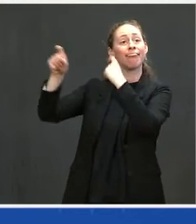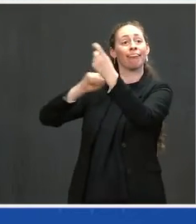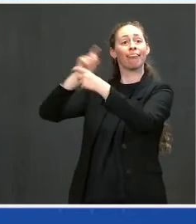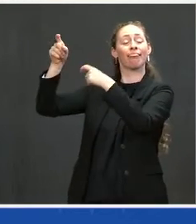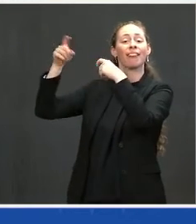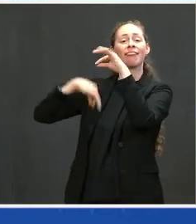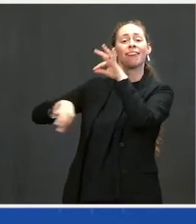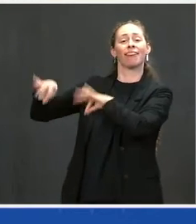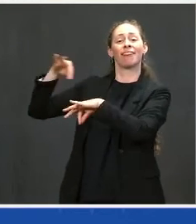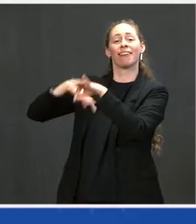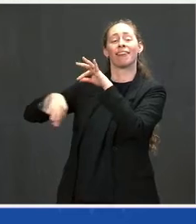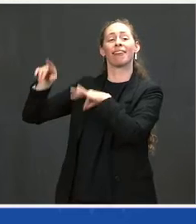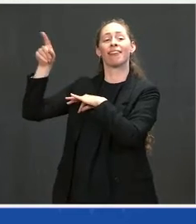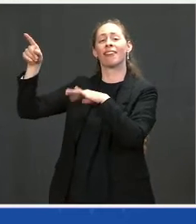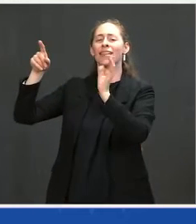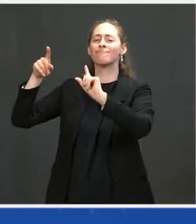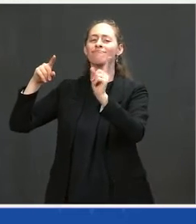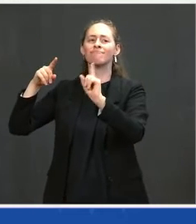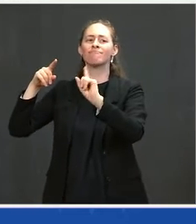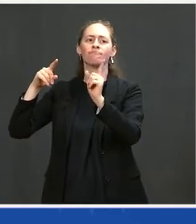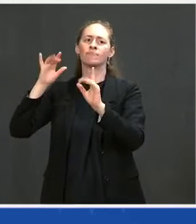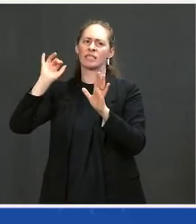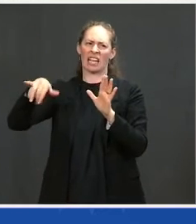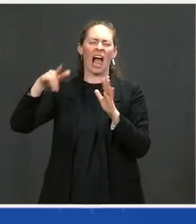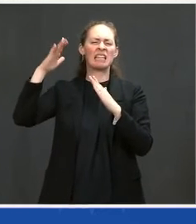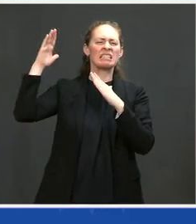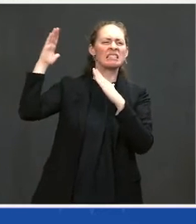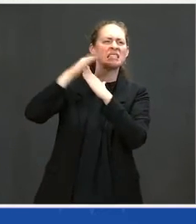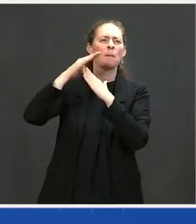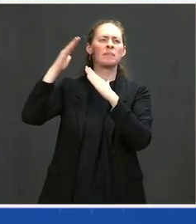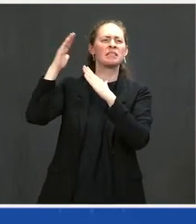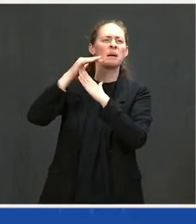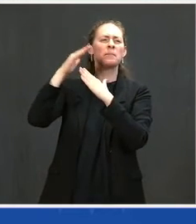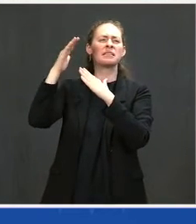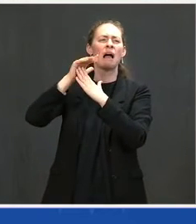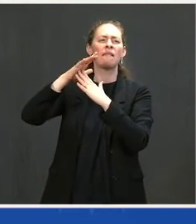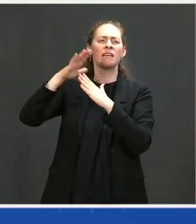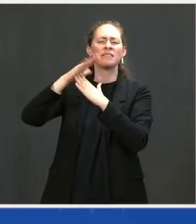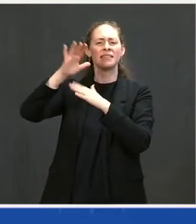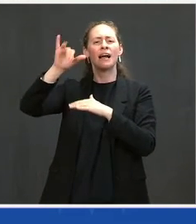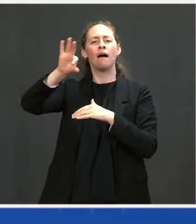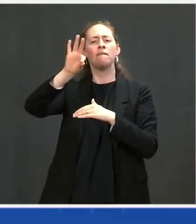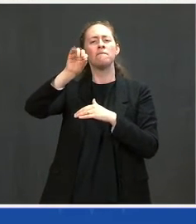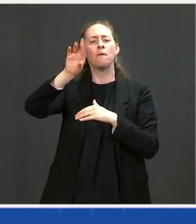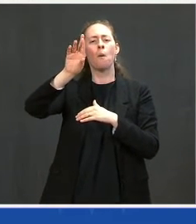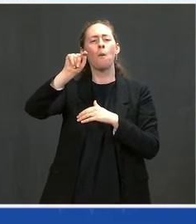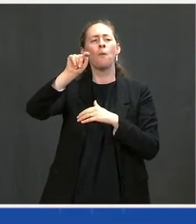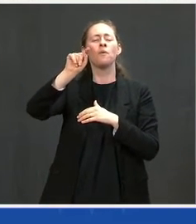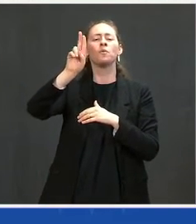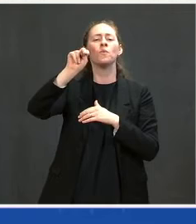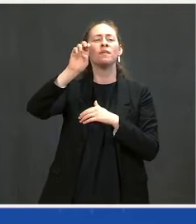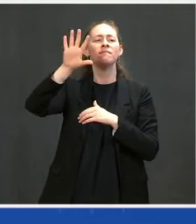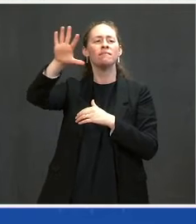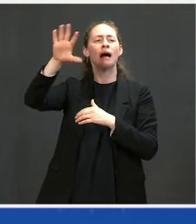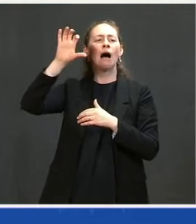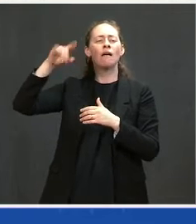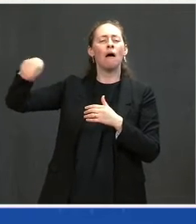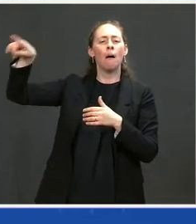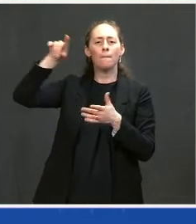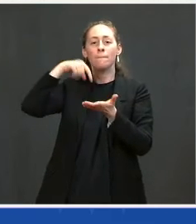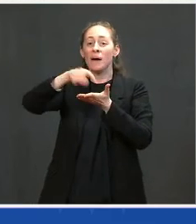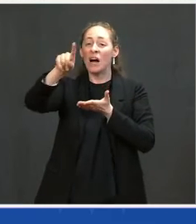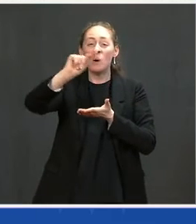Fortune 500 companies making billions of dollars, not paying a cent in taxes, reducing taxes to the point